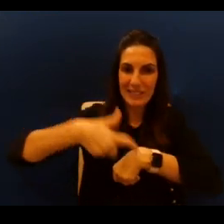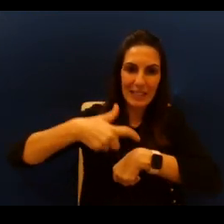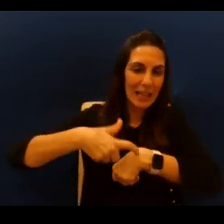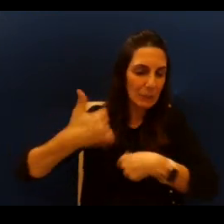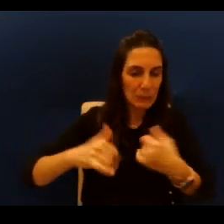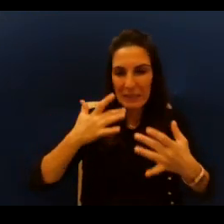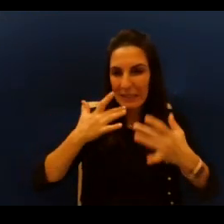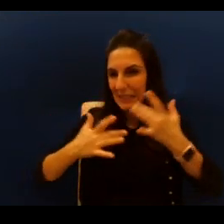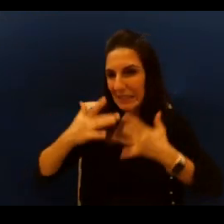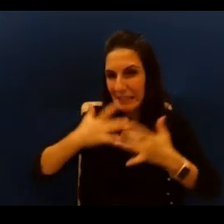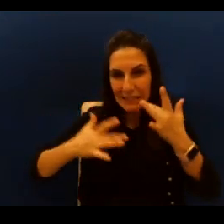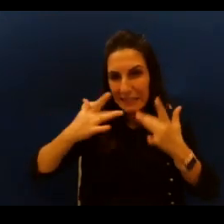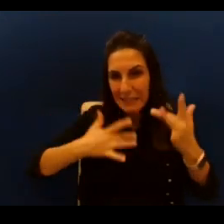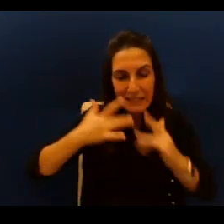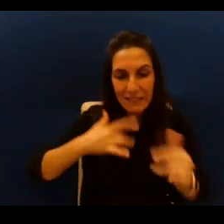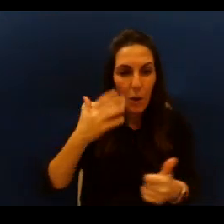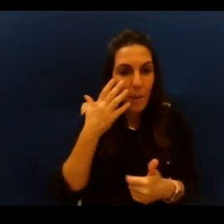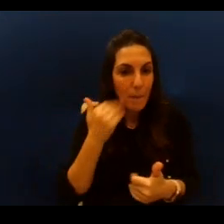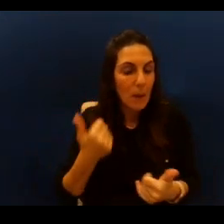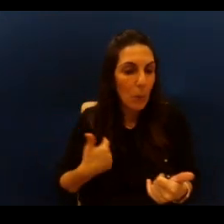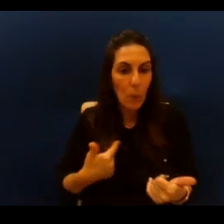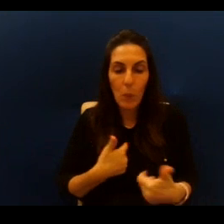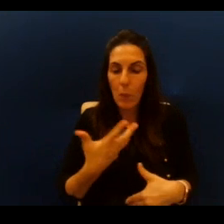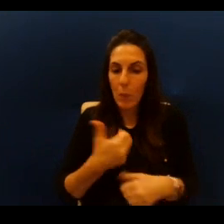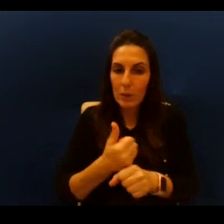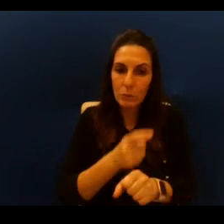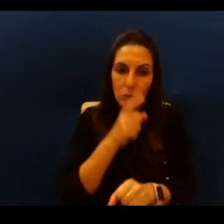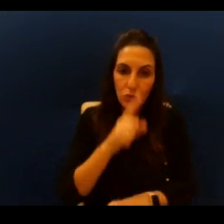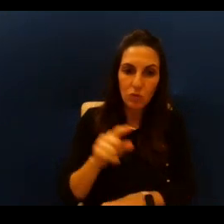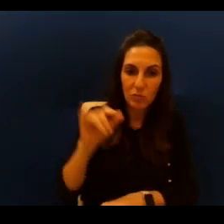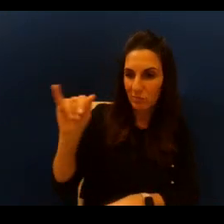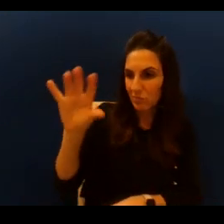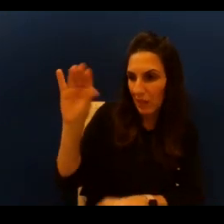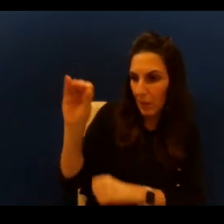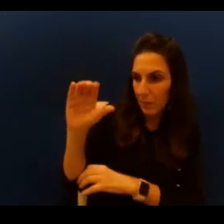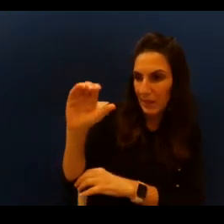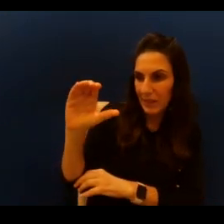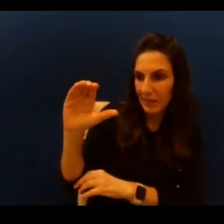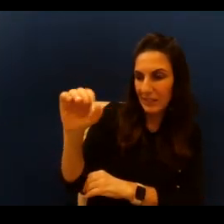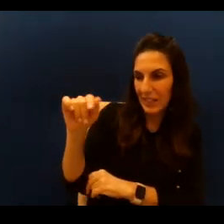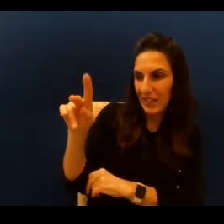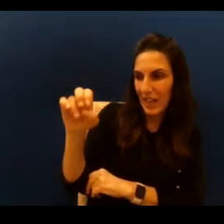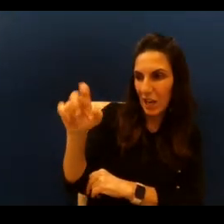essence, because what we'd like to do is to make sure that Centennial and the tenant has everything that they need, and